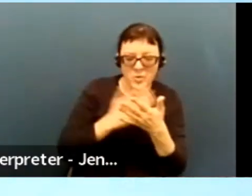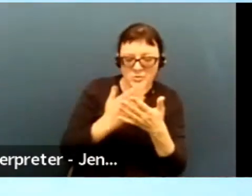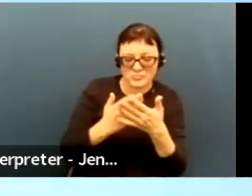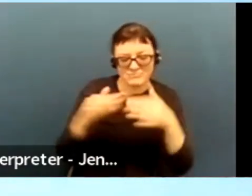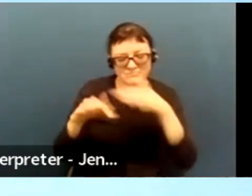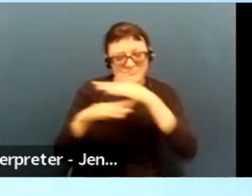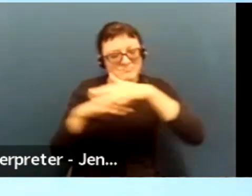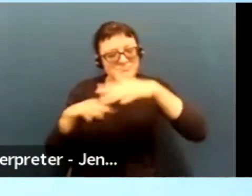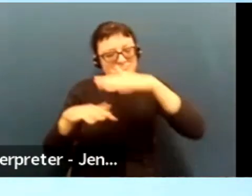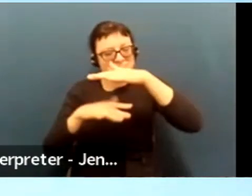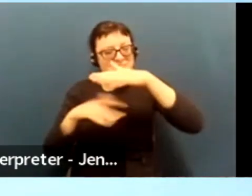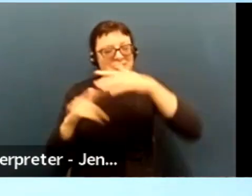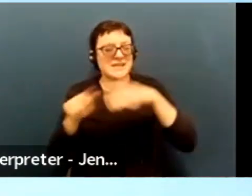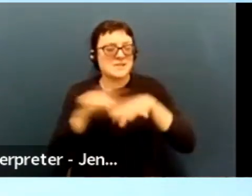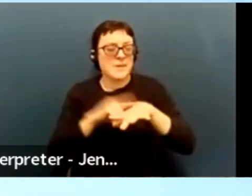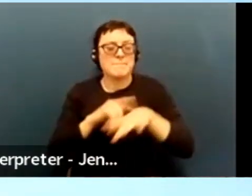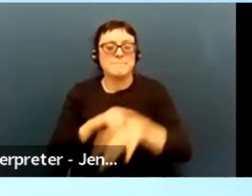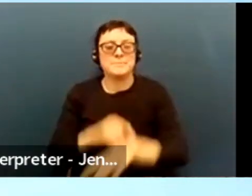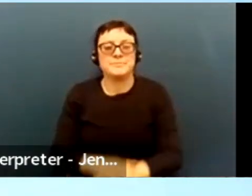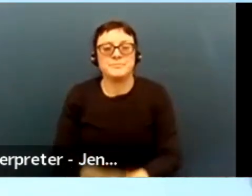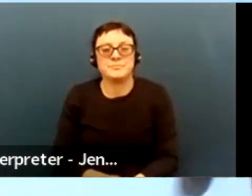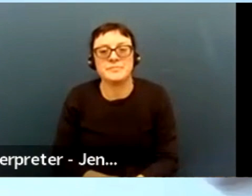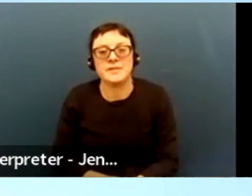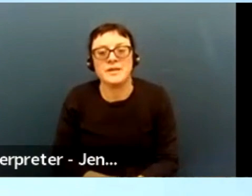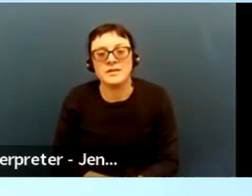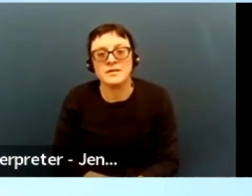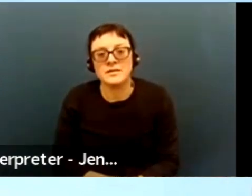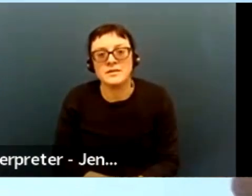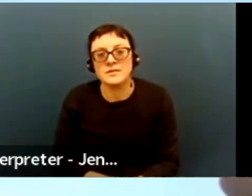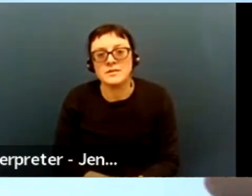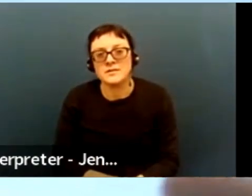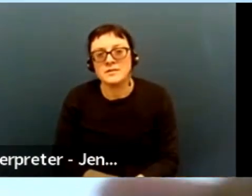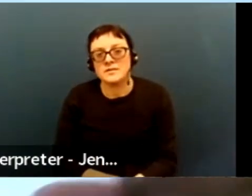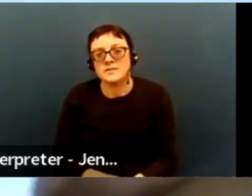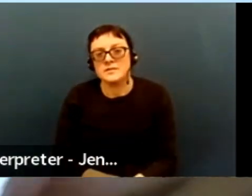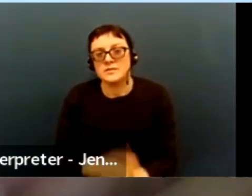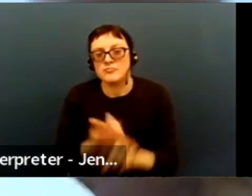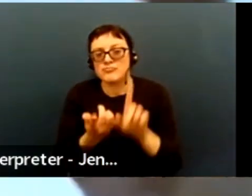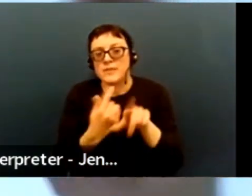Woods move at certain points, right? People become woods.